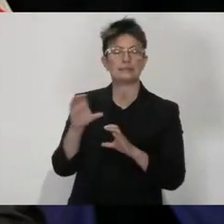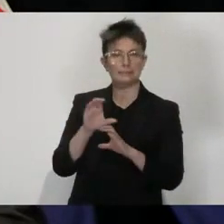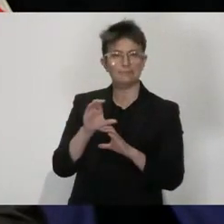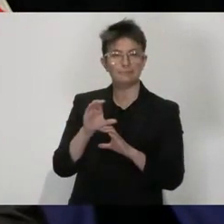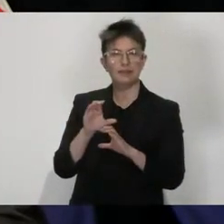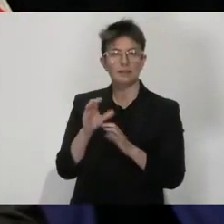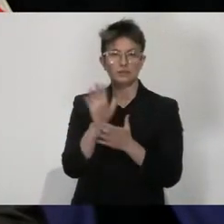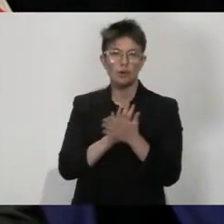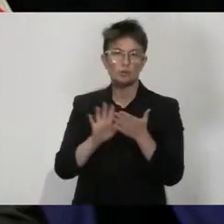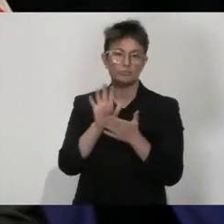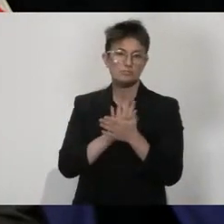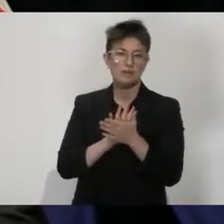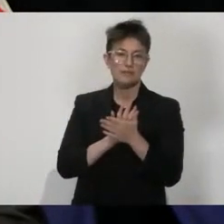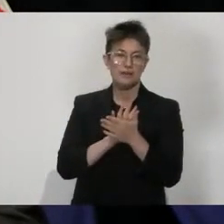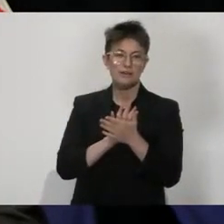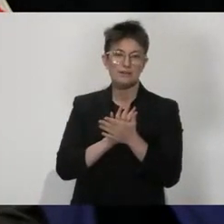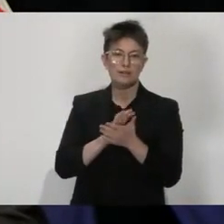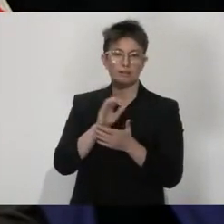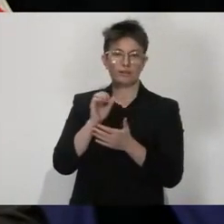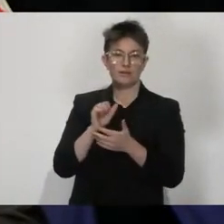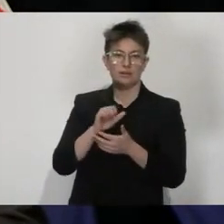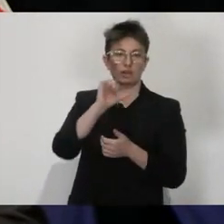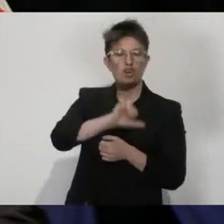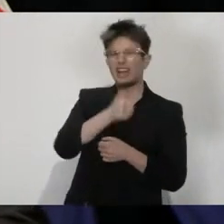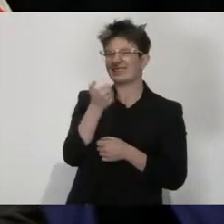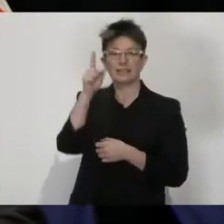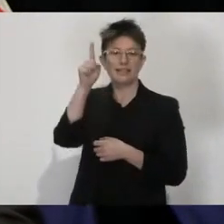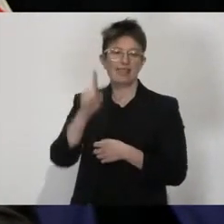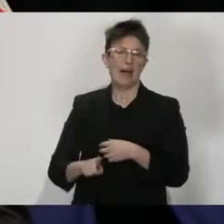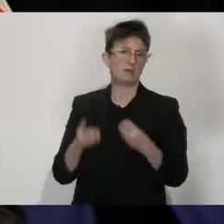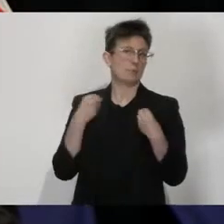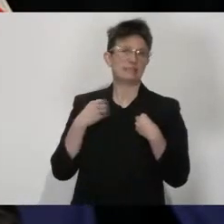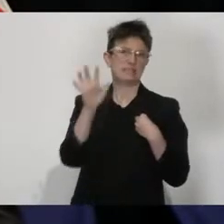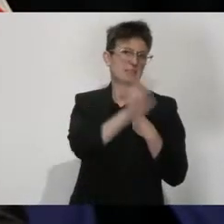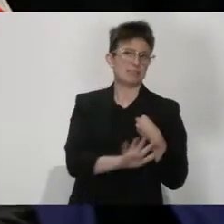93,643 businesses who covering